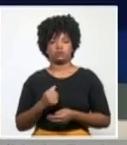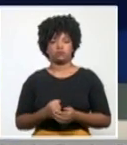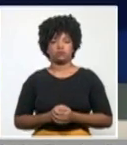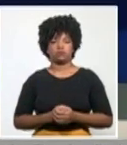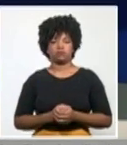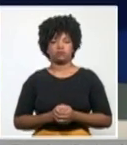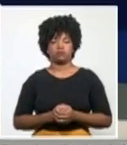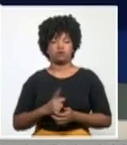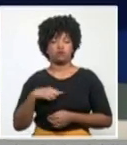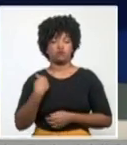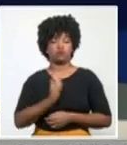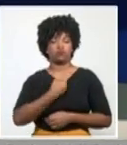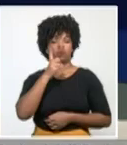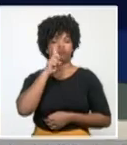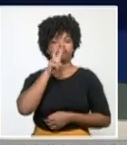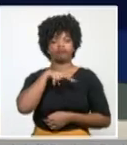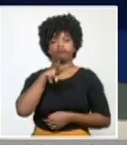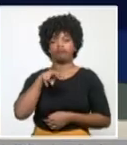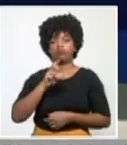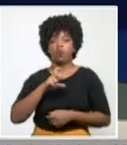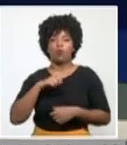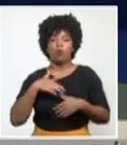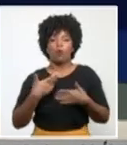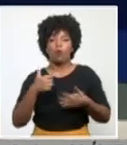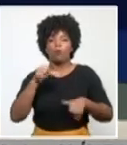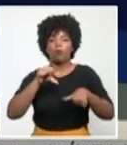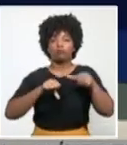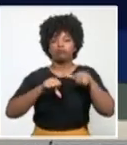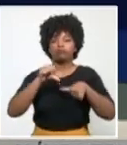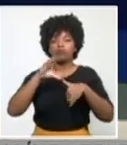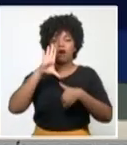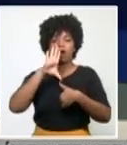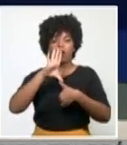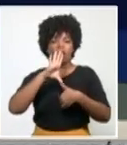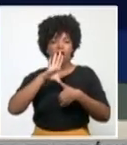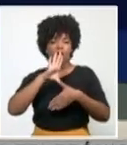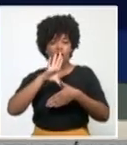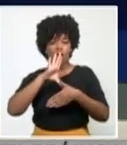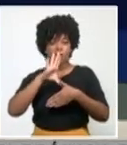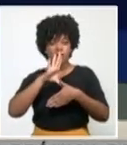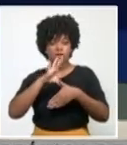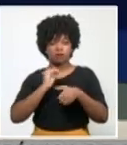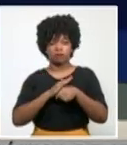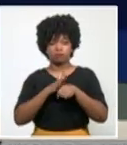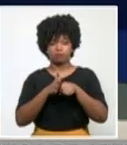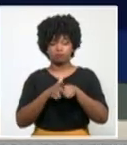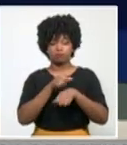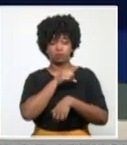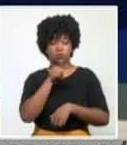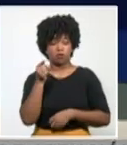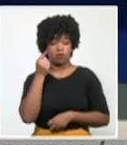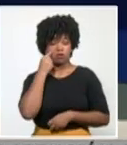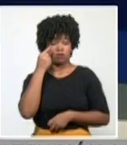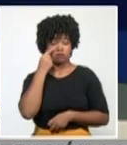We always follow the behavior of the disease in the Americas, and as you can notice, the lethality is of